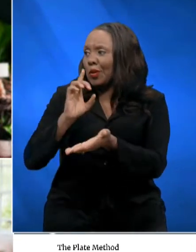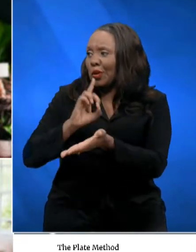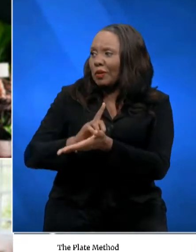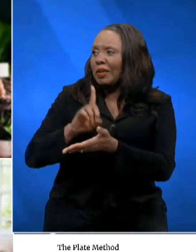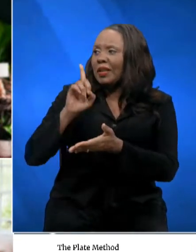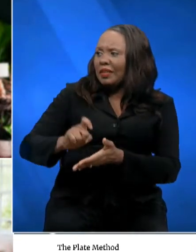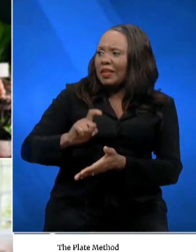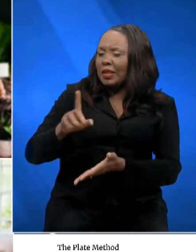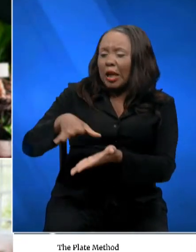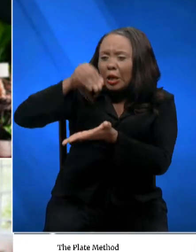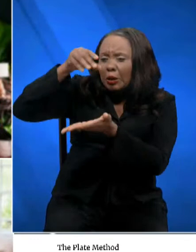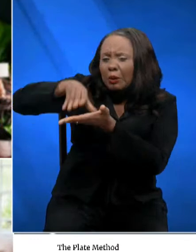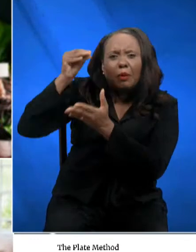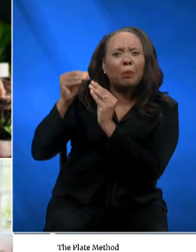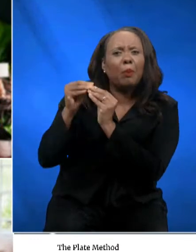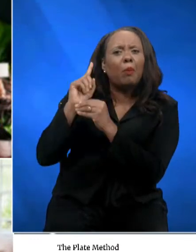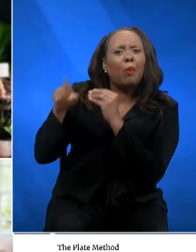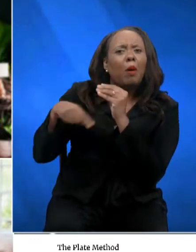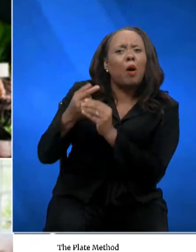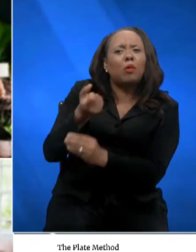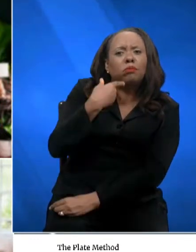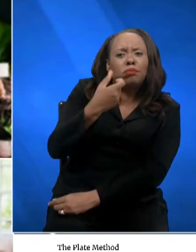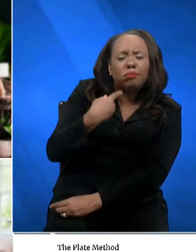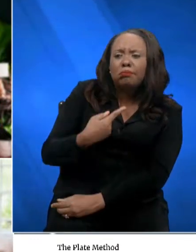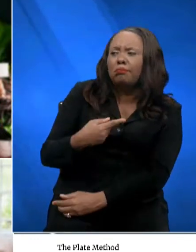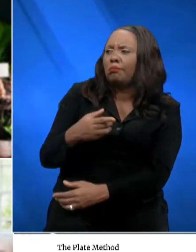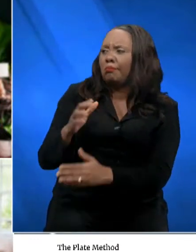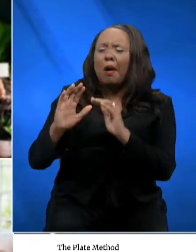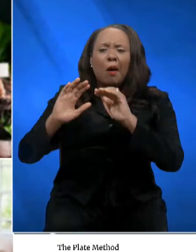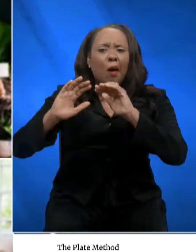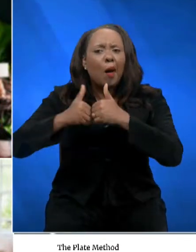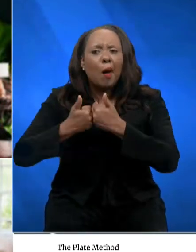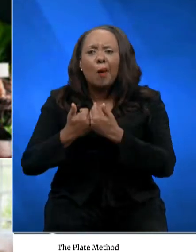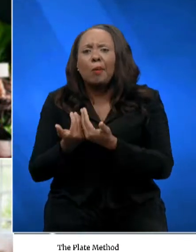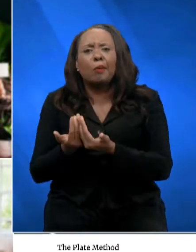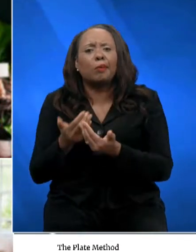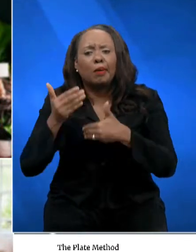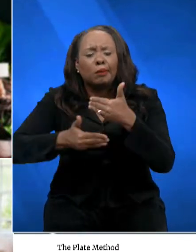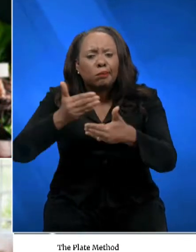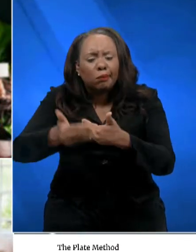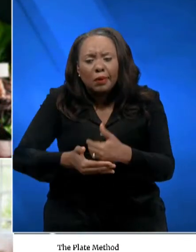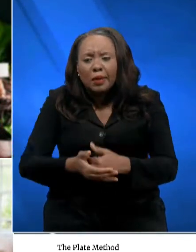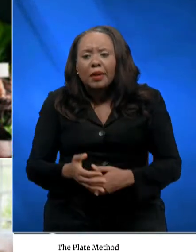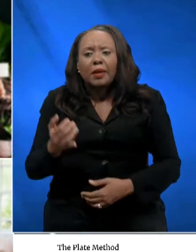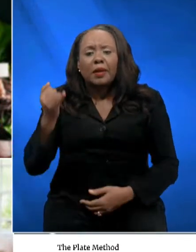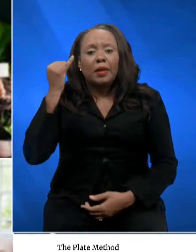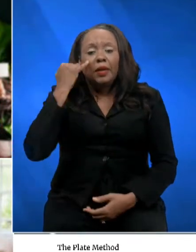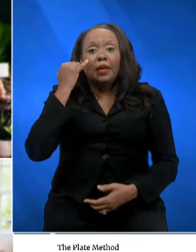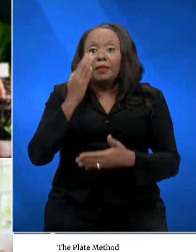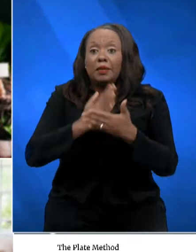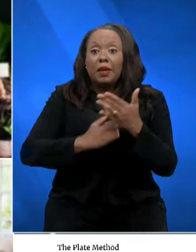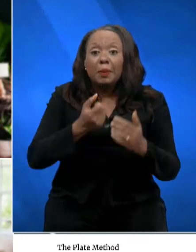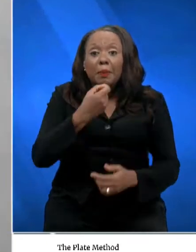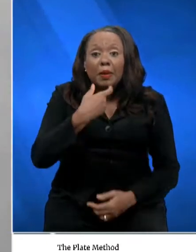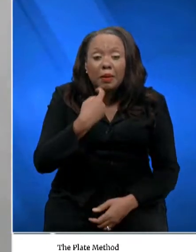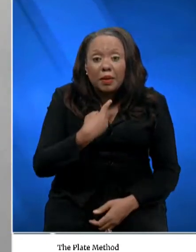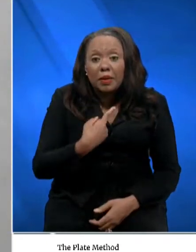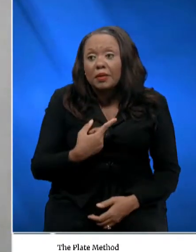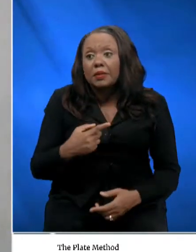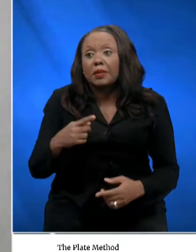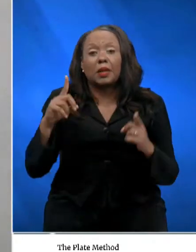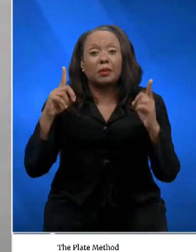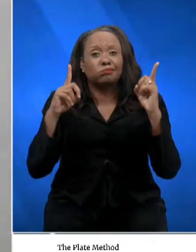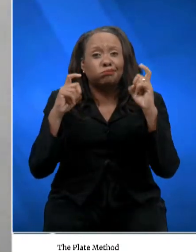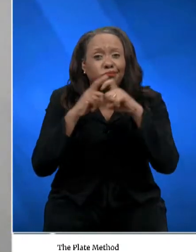education about surrounding the illness is planned, in terms of talking about the complications, talking about the medication, making sure